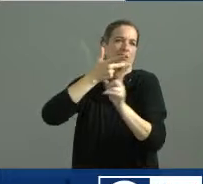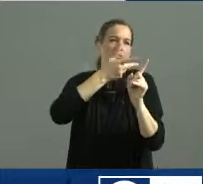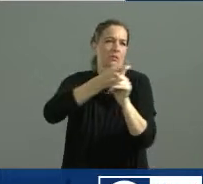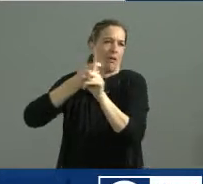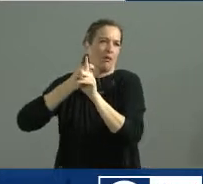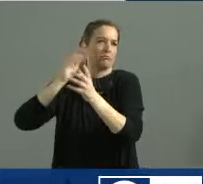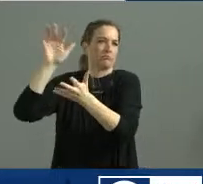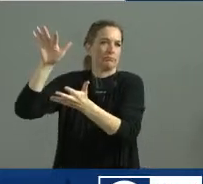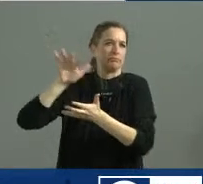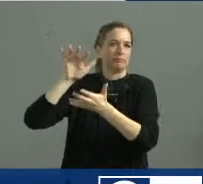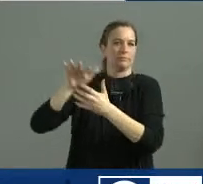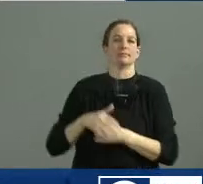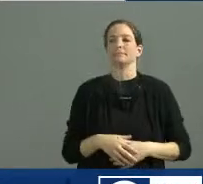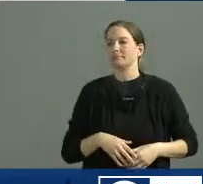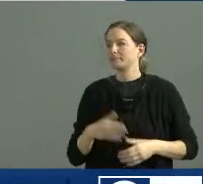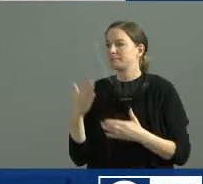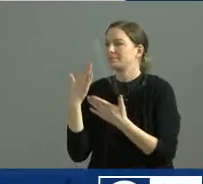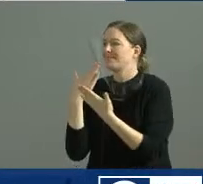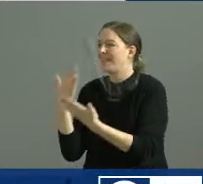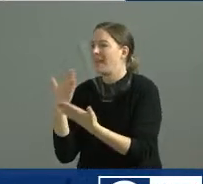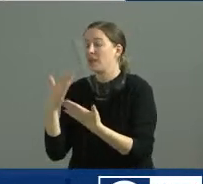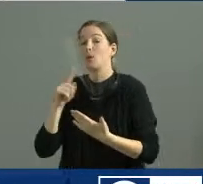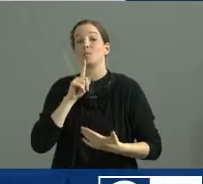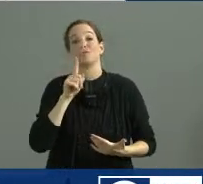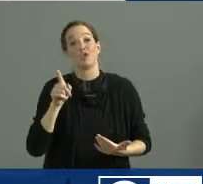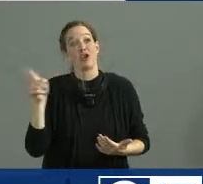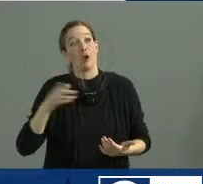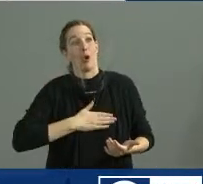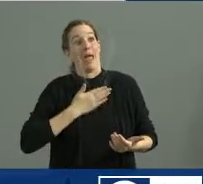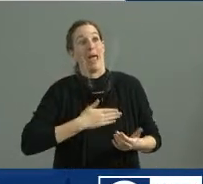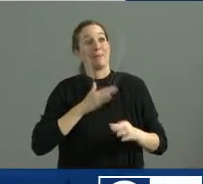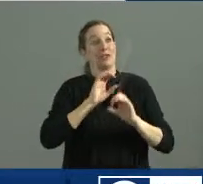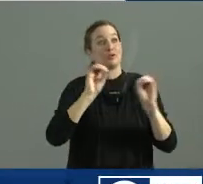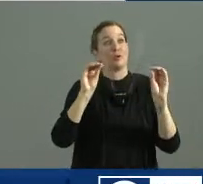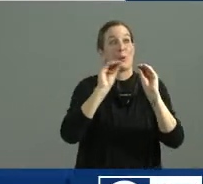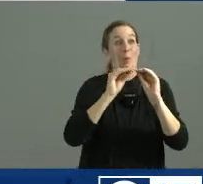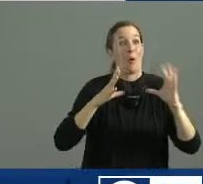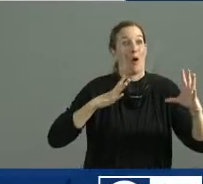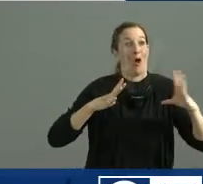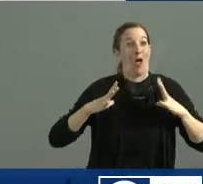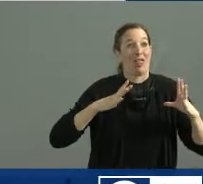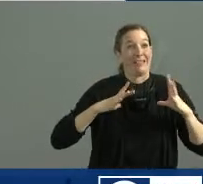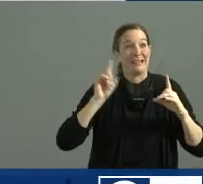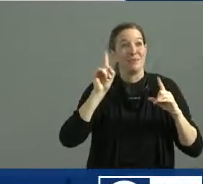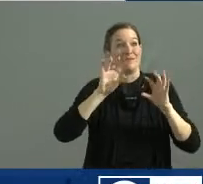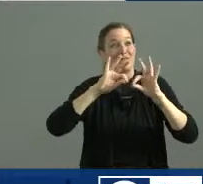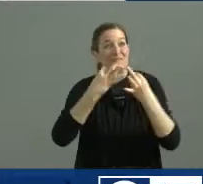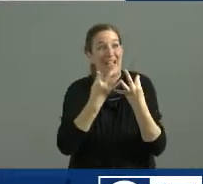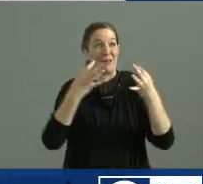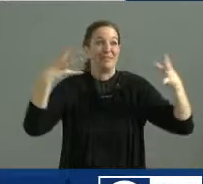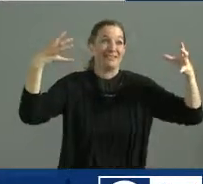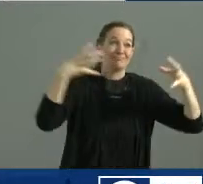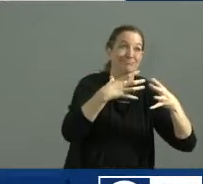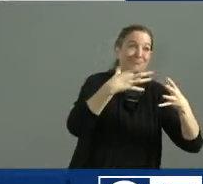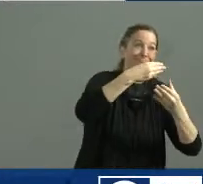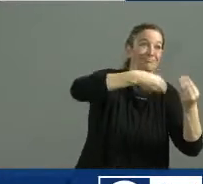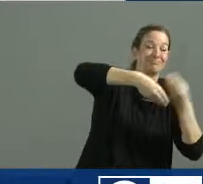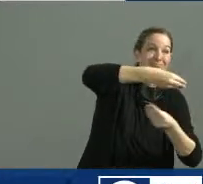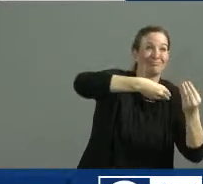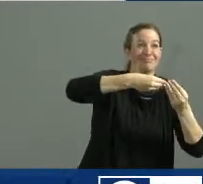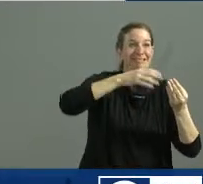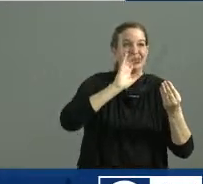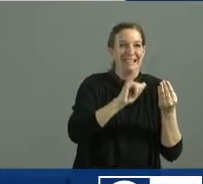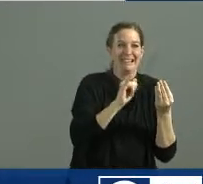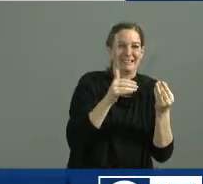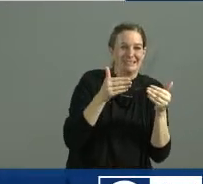be very happy there are no more big holidays where families get together, at least not in the coming next few months. Thank you very